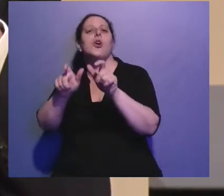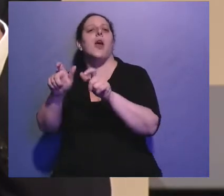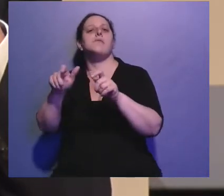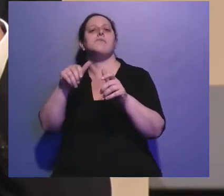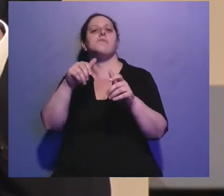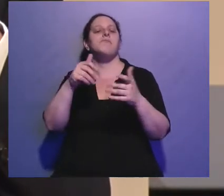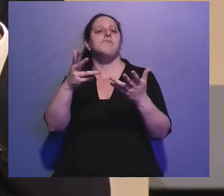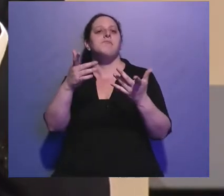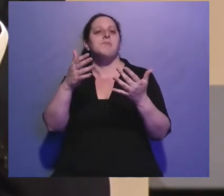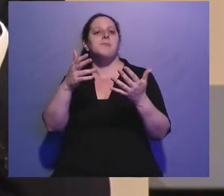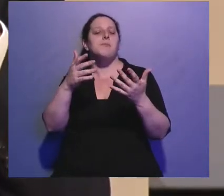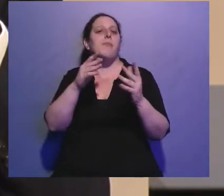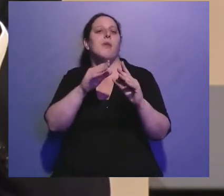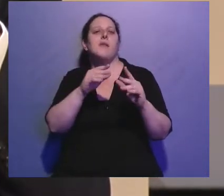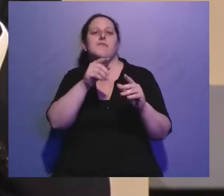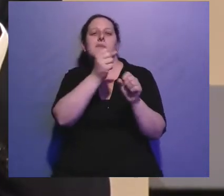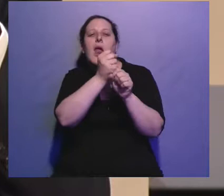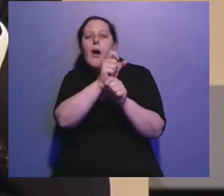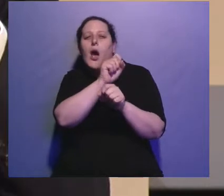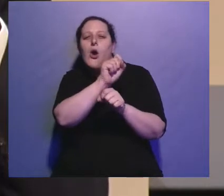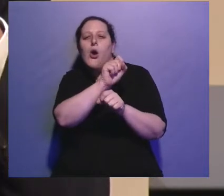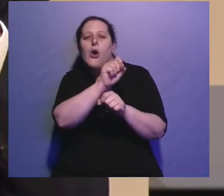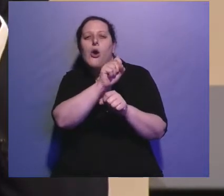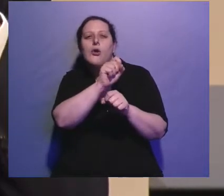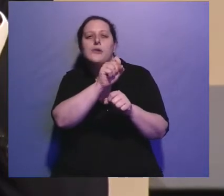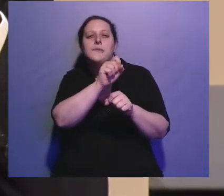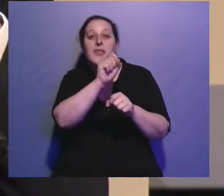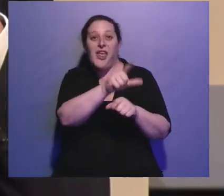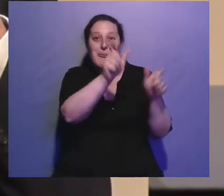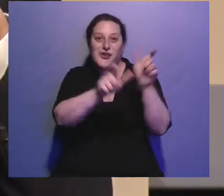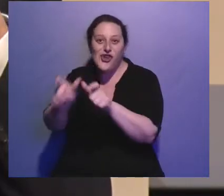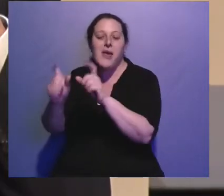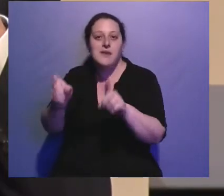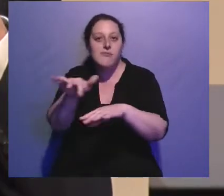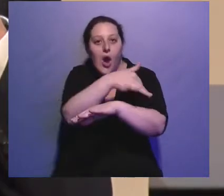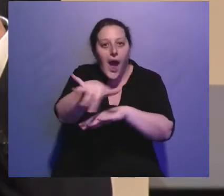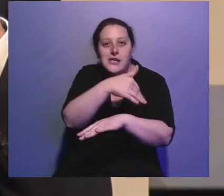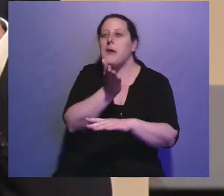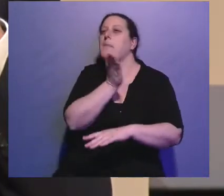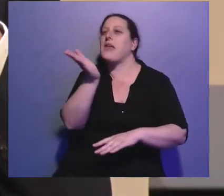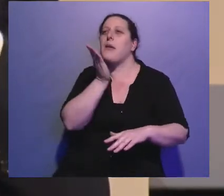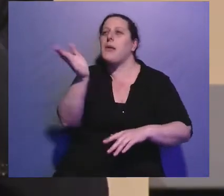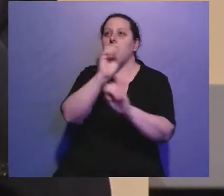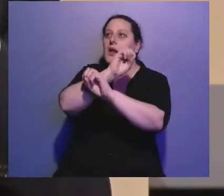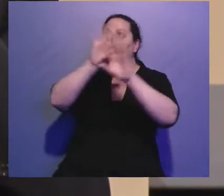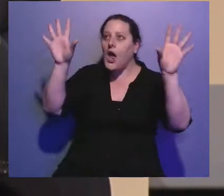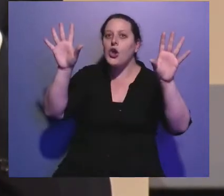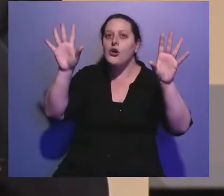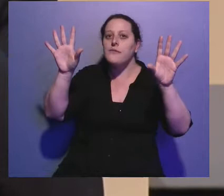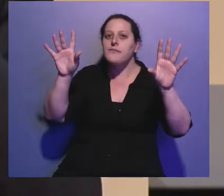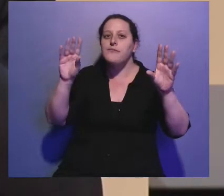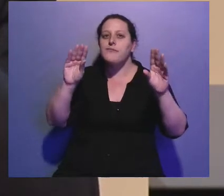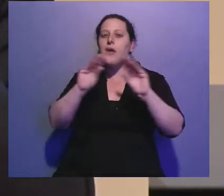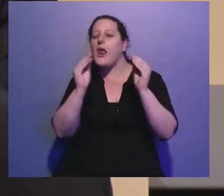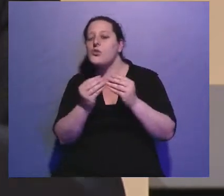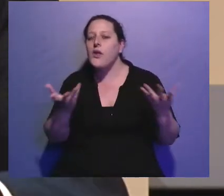So we will be able to confirm the results of the pressure from people in the streets